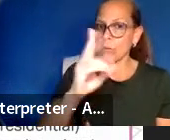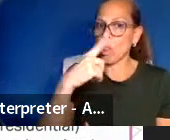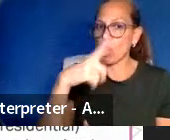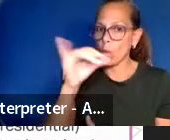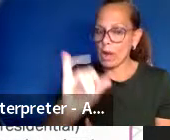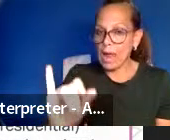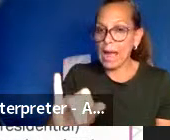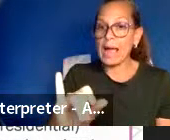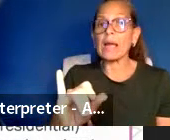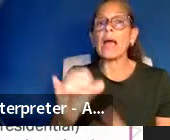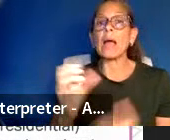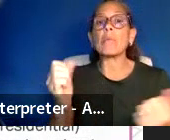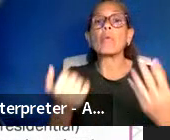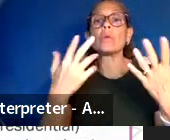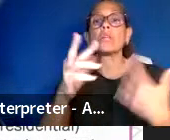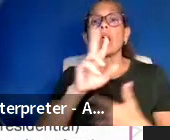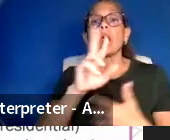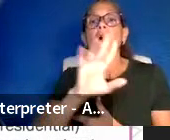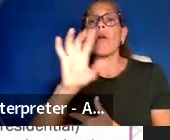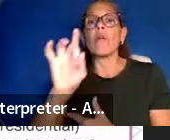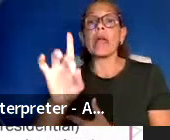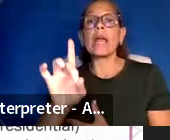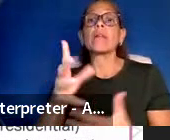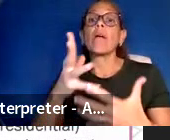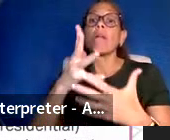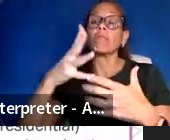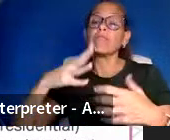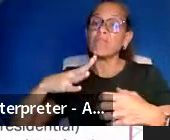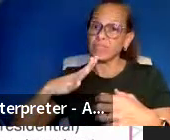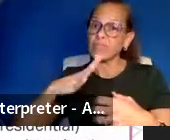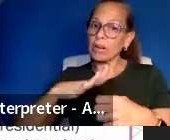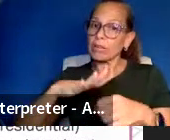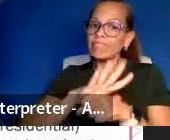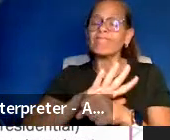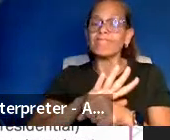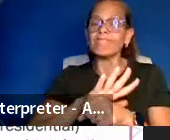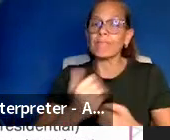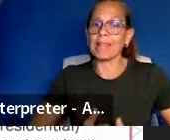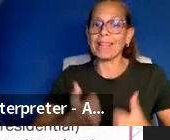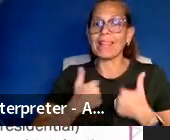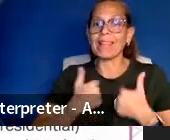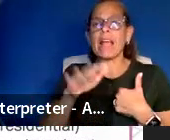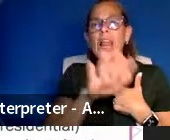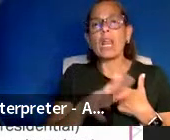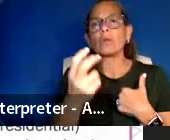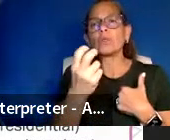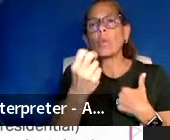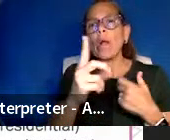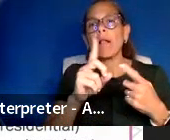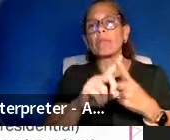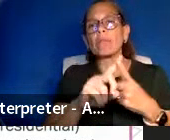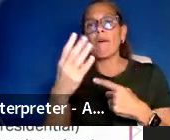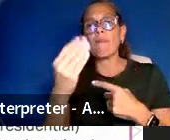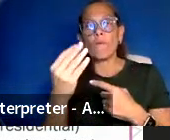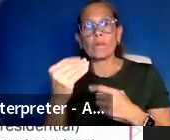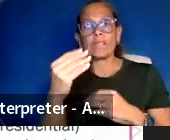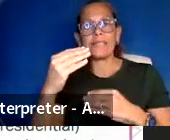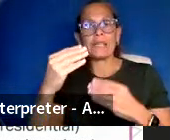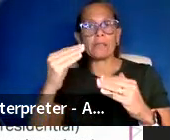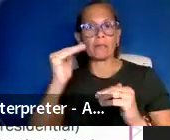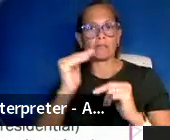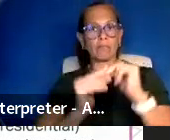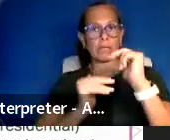Proposing an R8 district that is a high density residential district that typically allows 12 to 14 stories, matching the buildings in